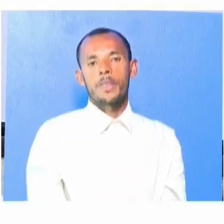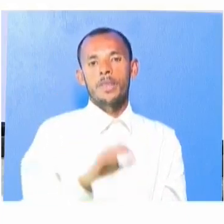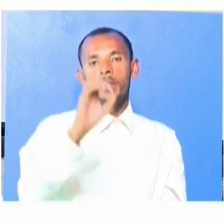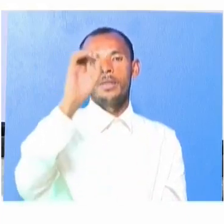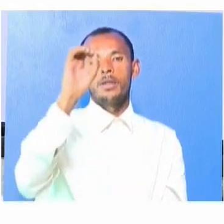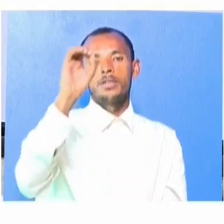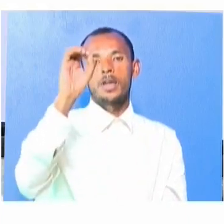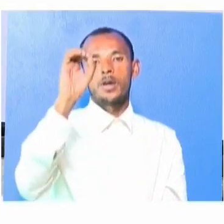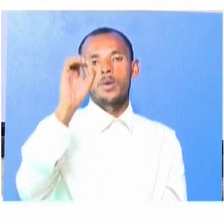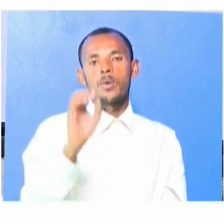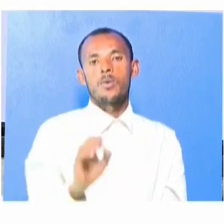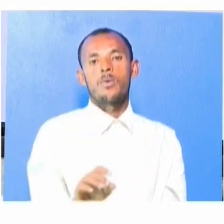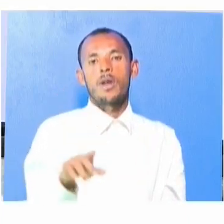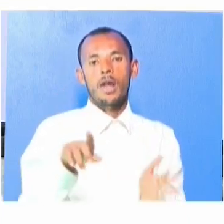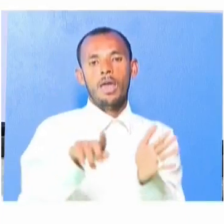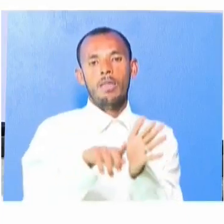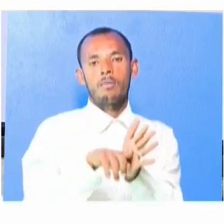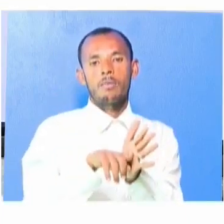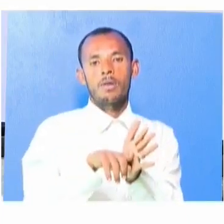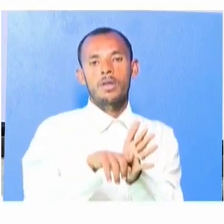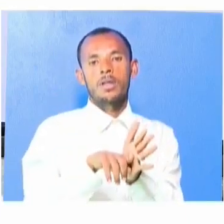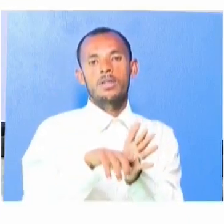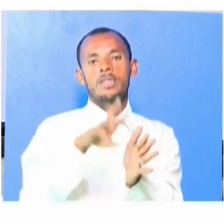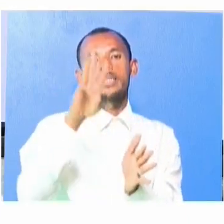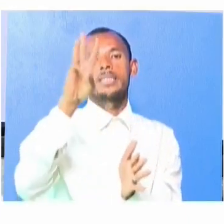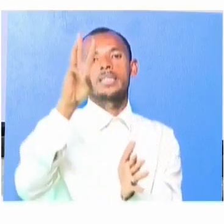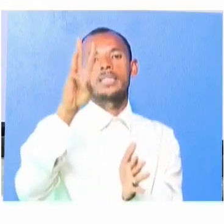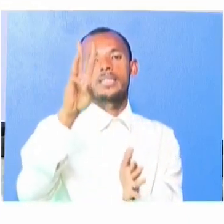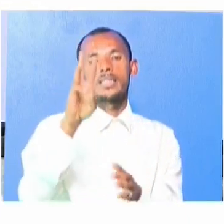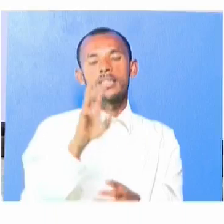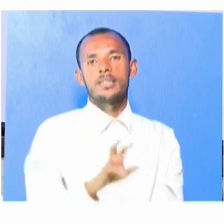0, negative 6,